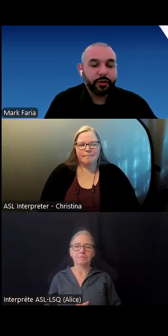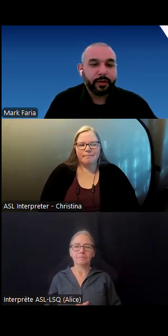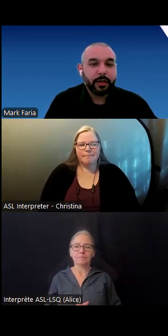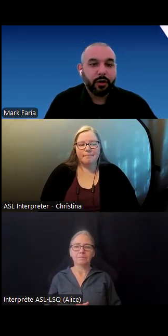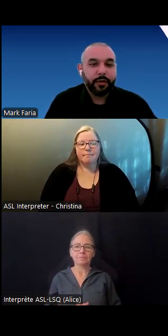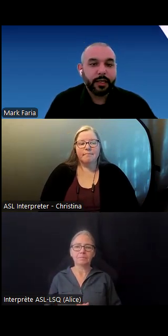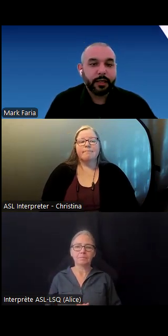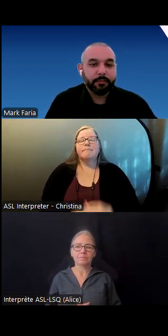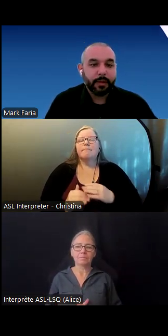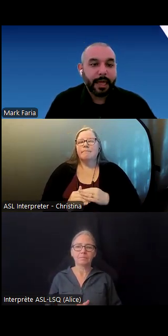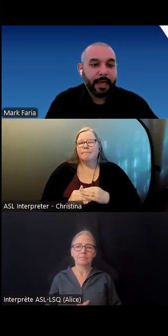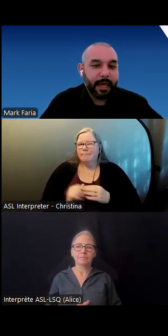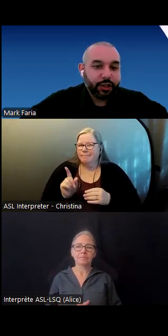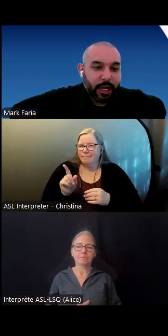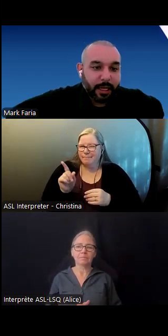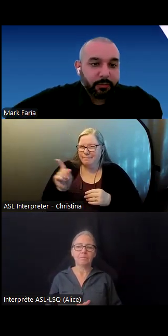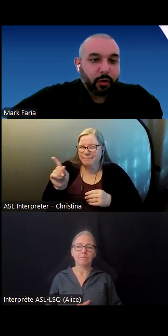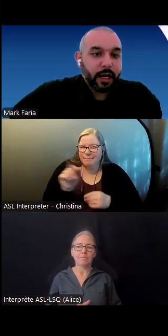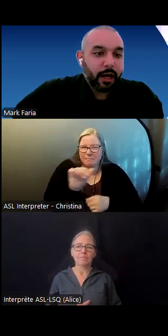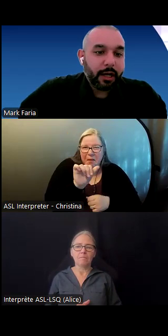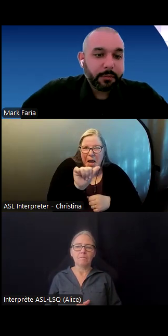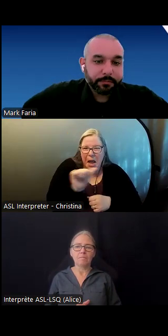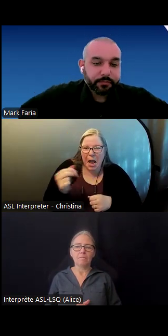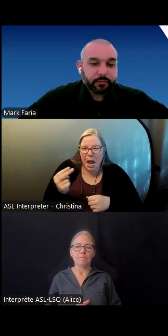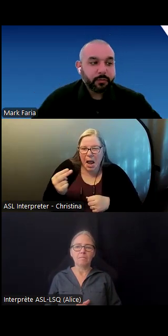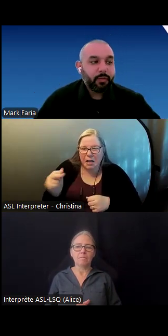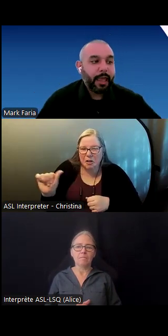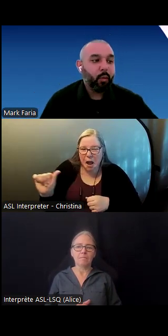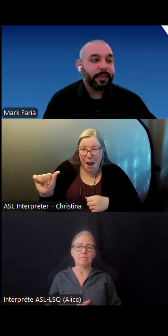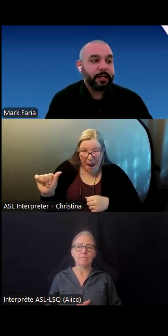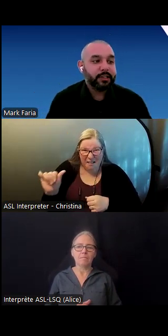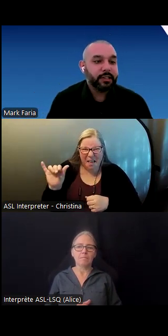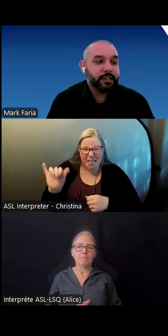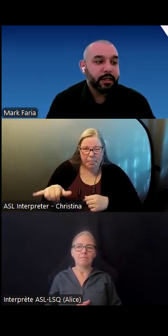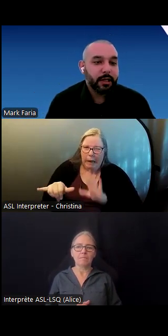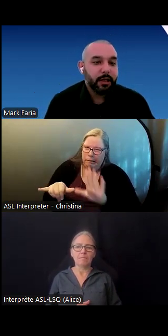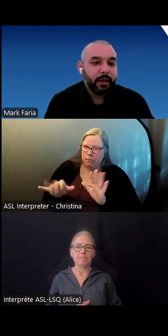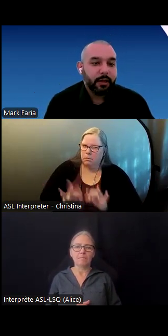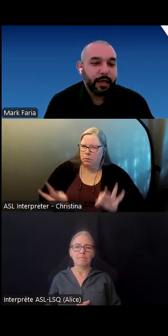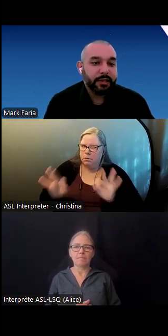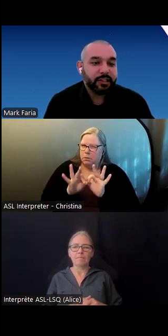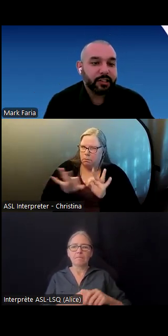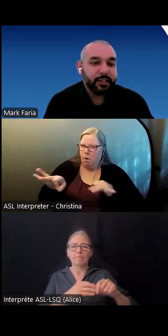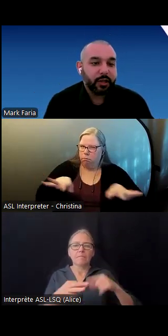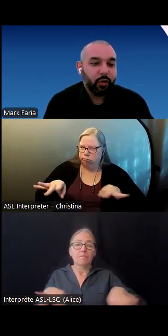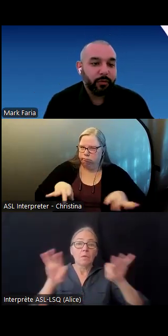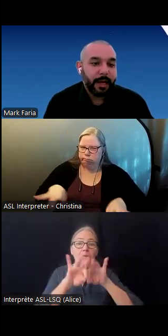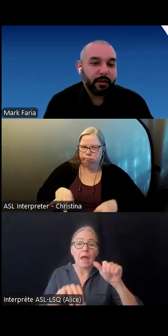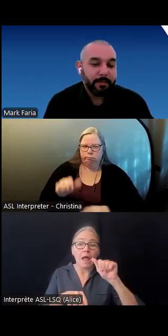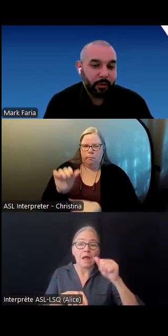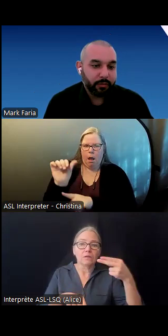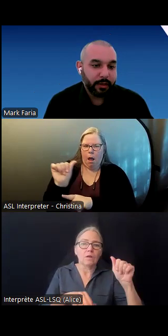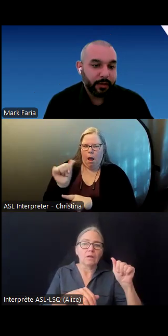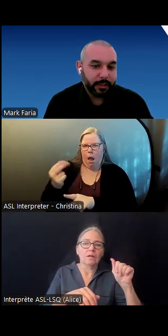So there's something called the AHA, or the AHA. And what that is it's an assistant